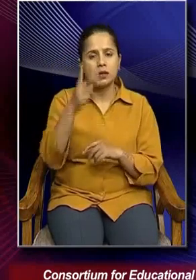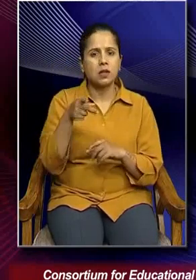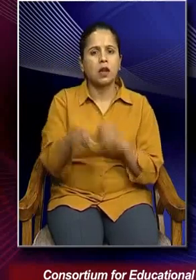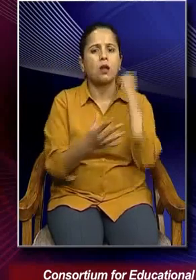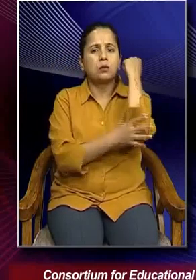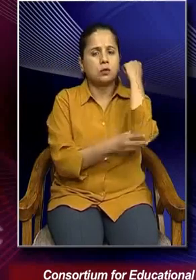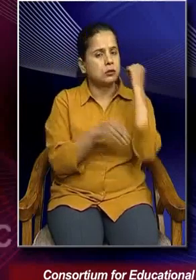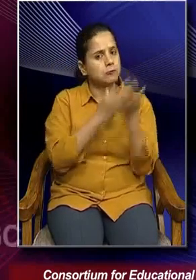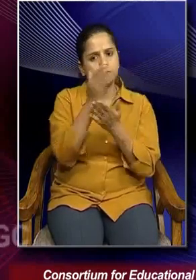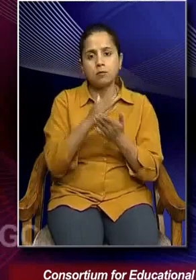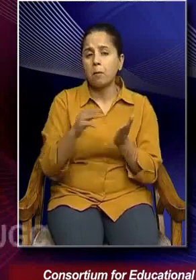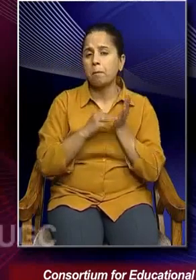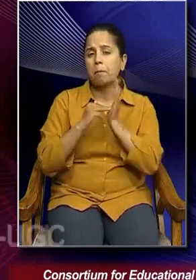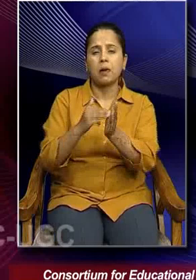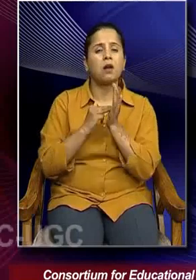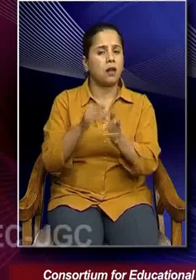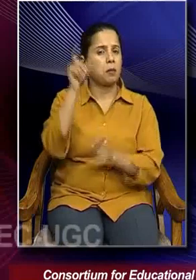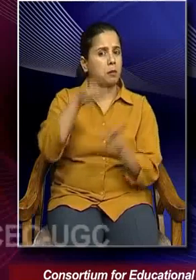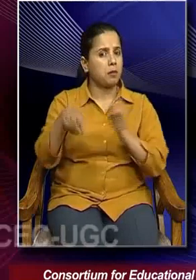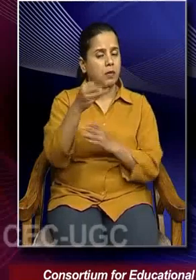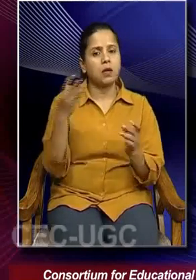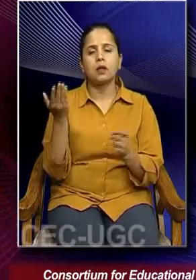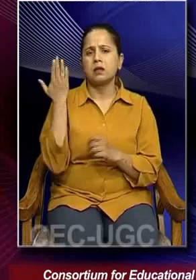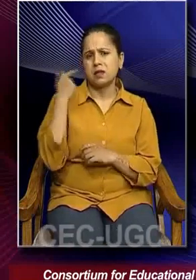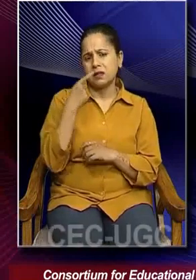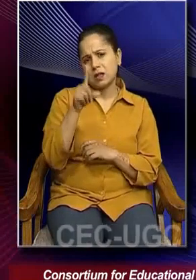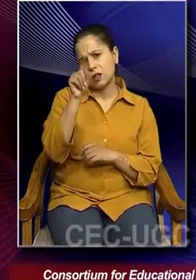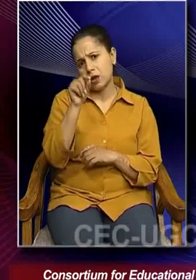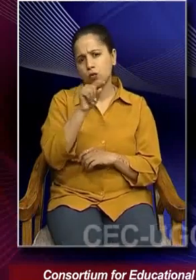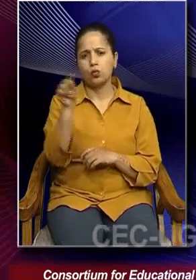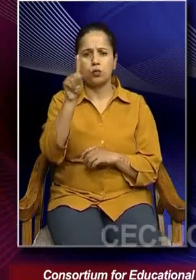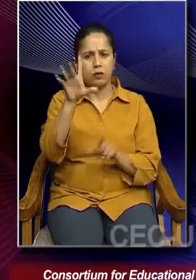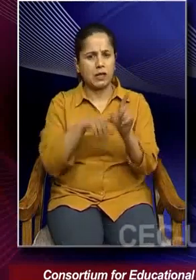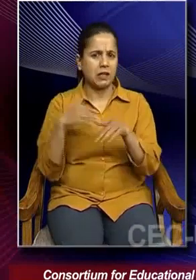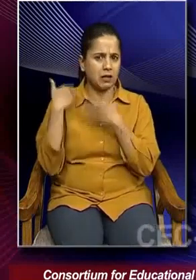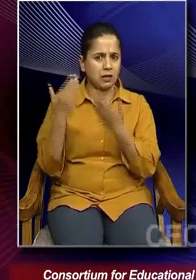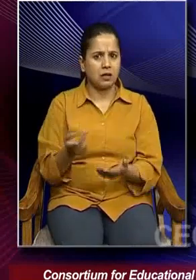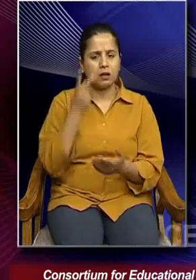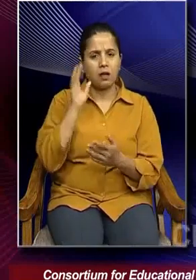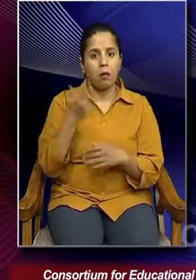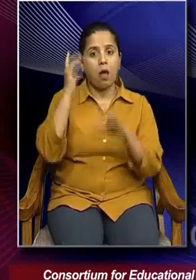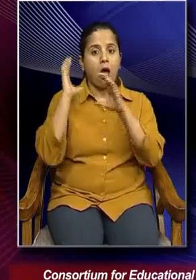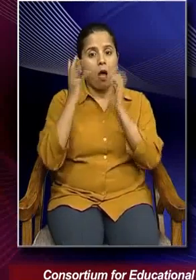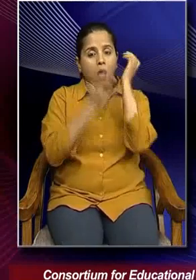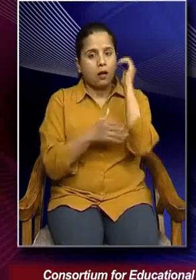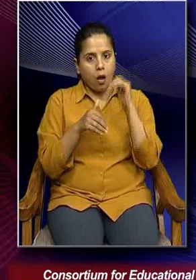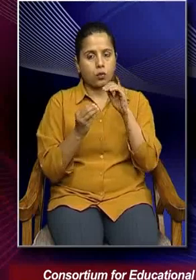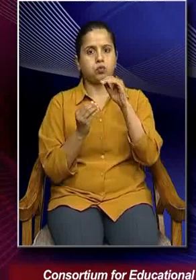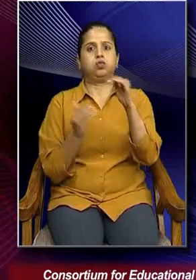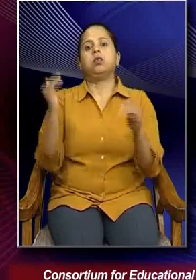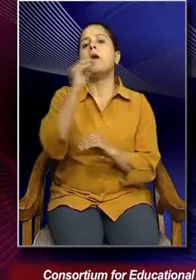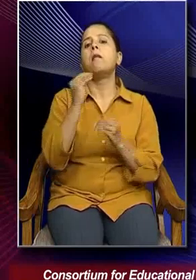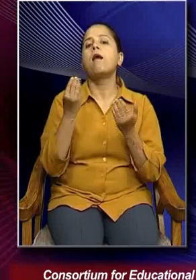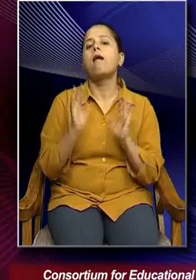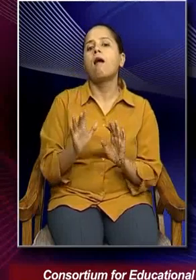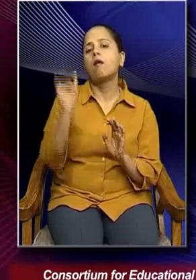poverty. Millions of people, say in the last 10 to 12 years, have come out from the burden of poverty in India itself.